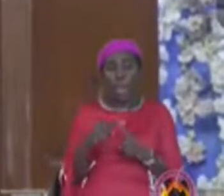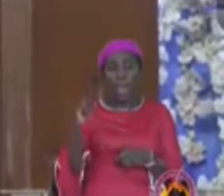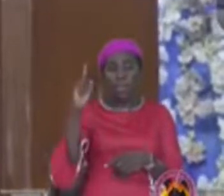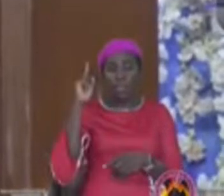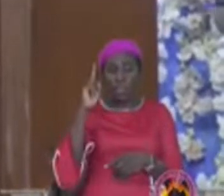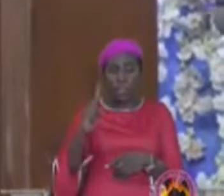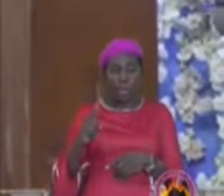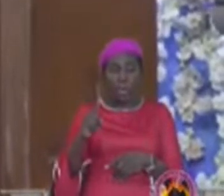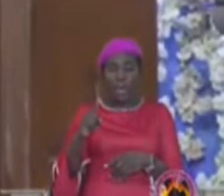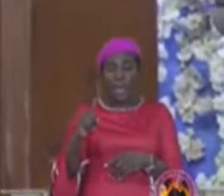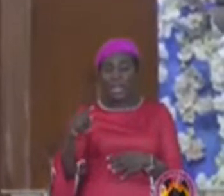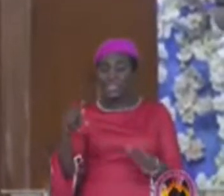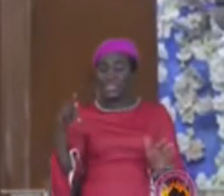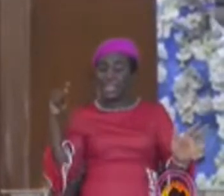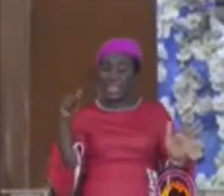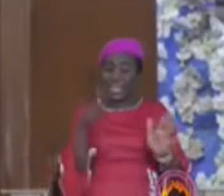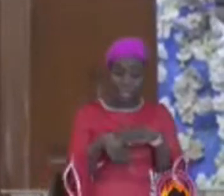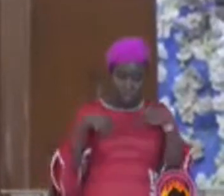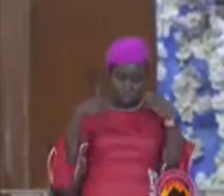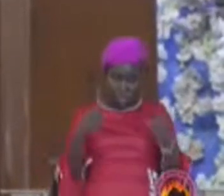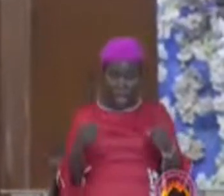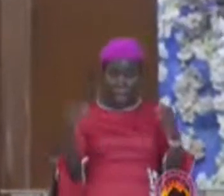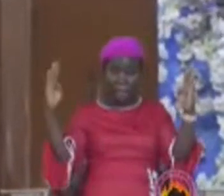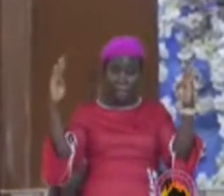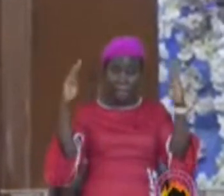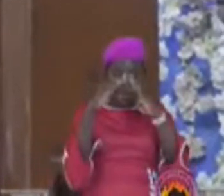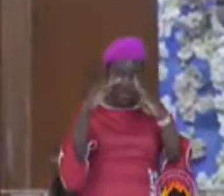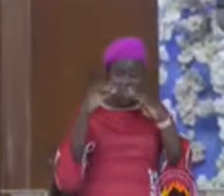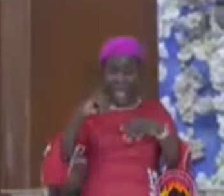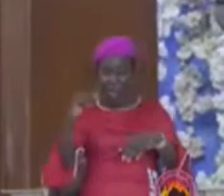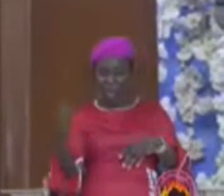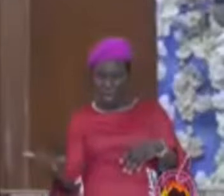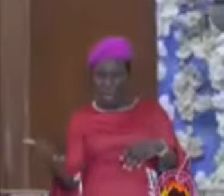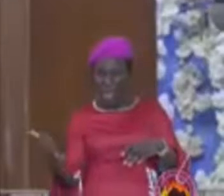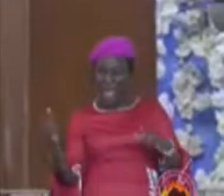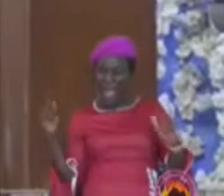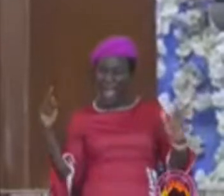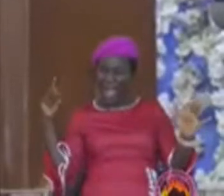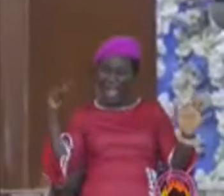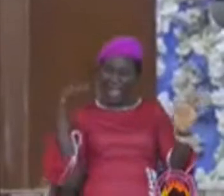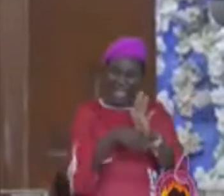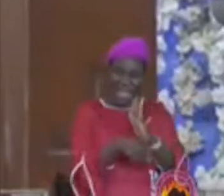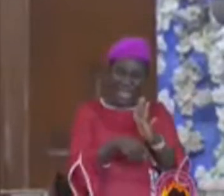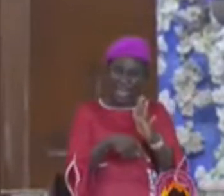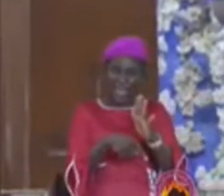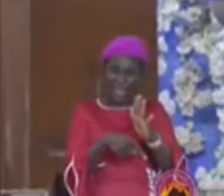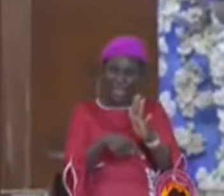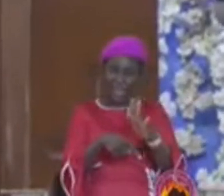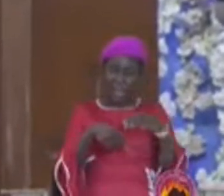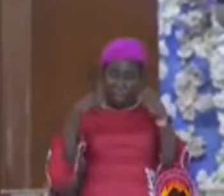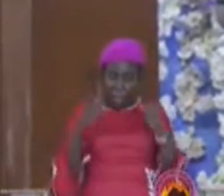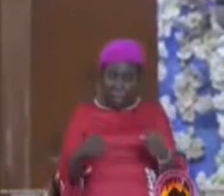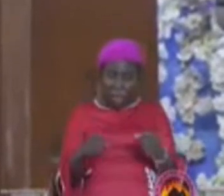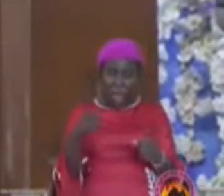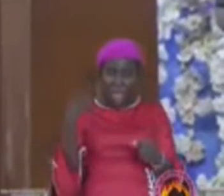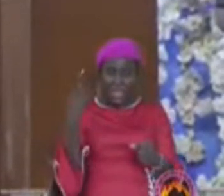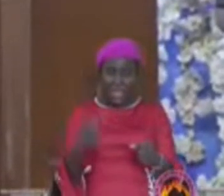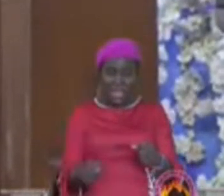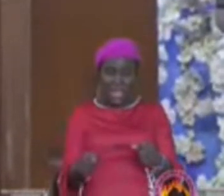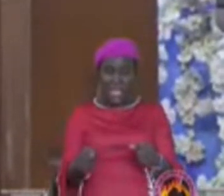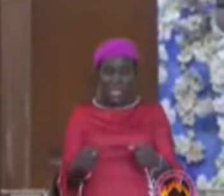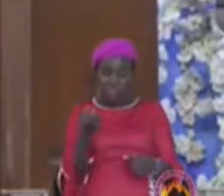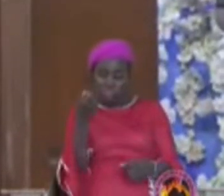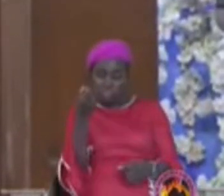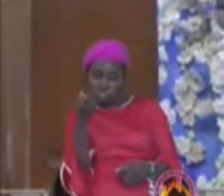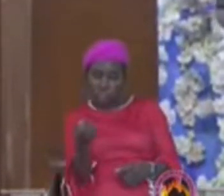force meets another killing force, the lower, lesser killing force